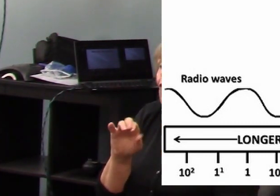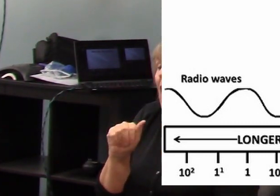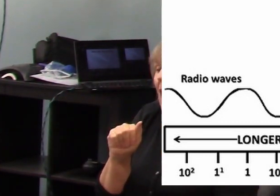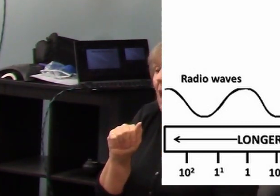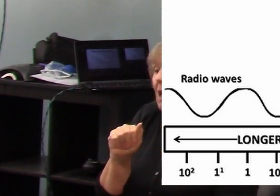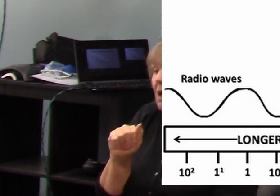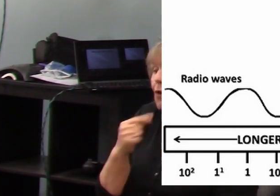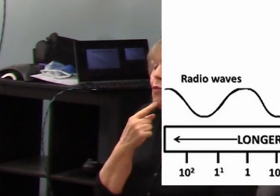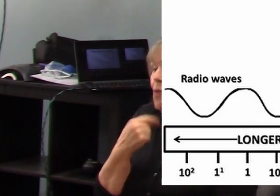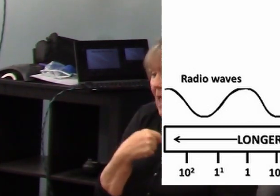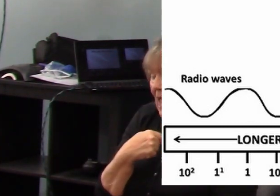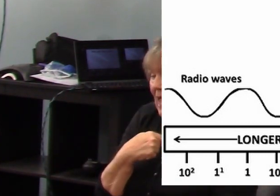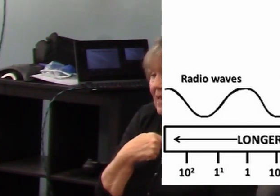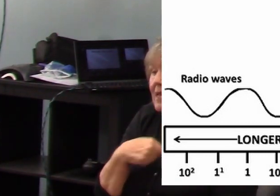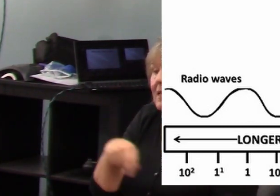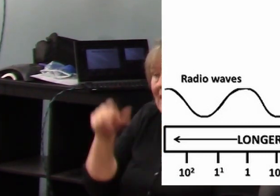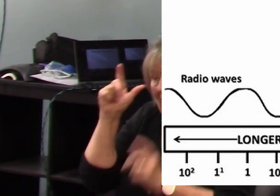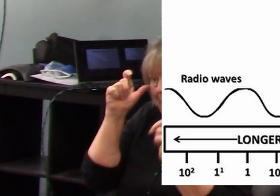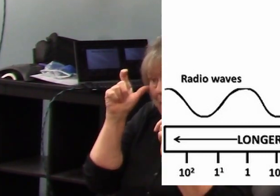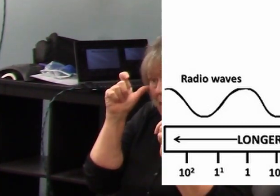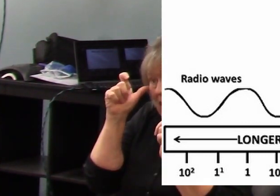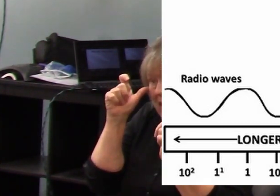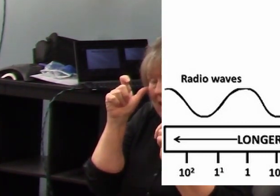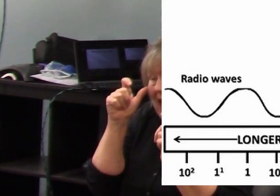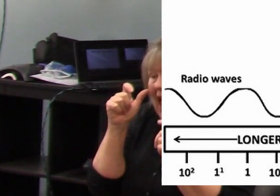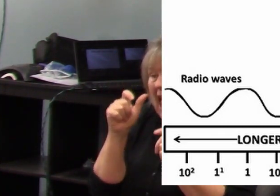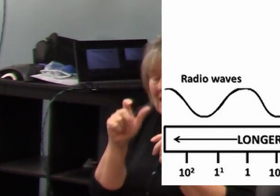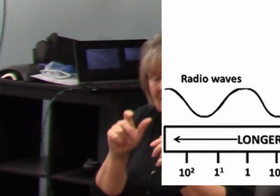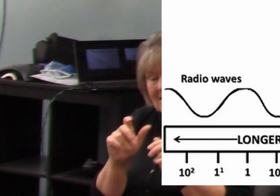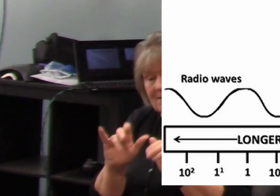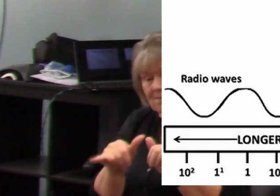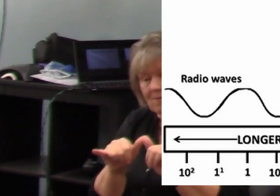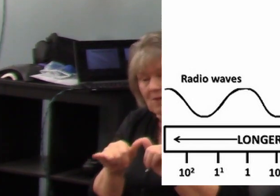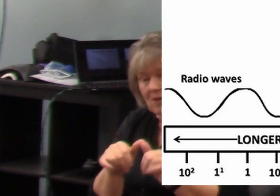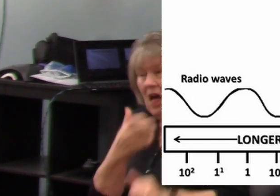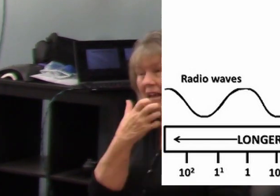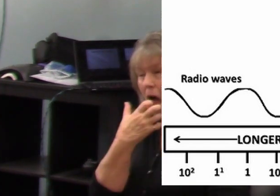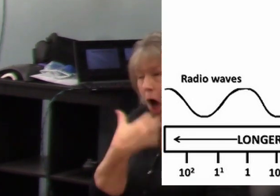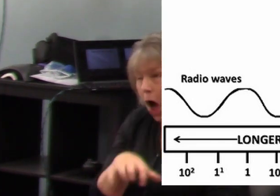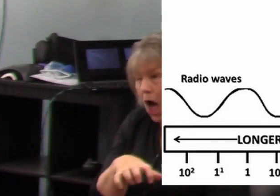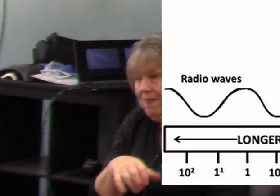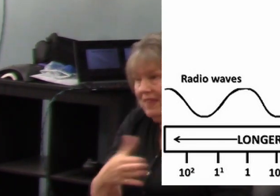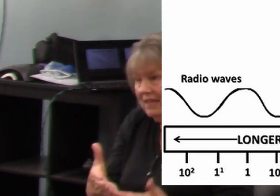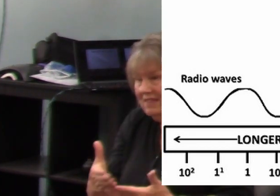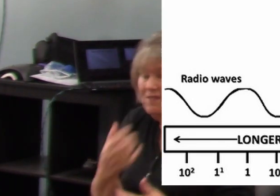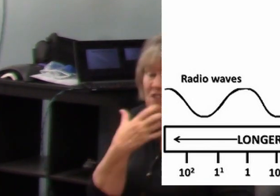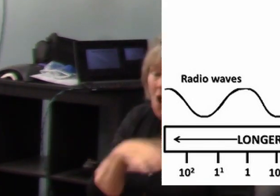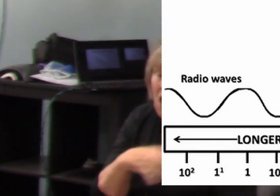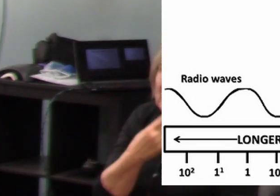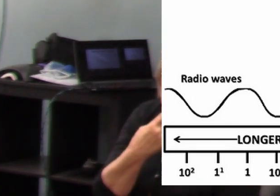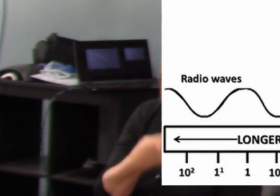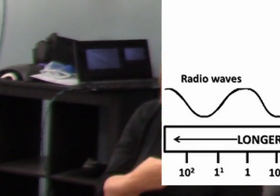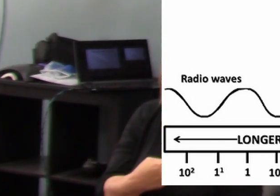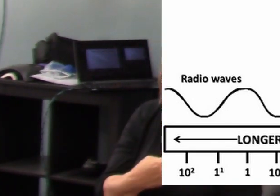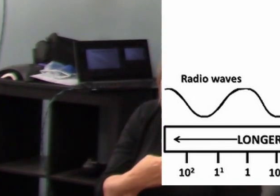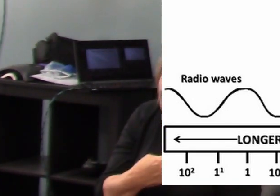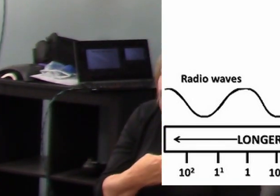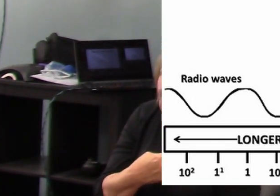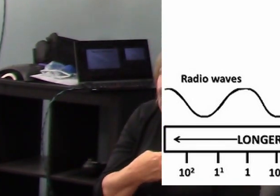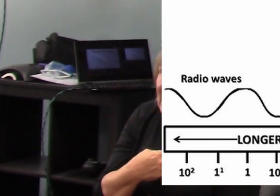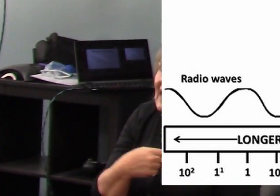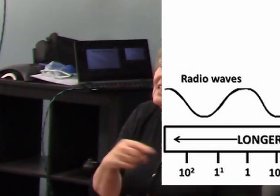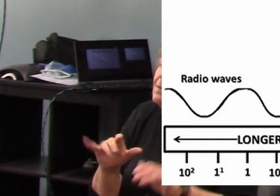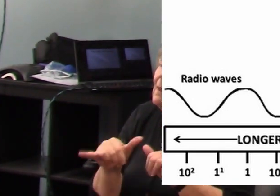It's measuring the heat of different objects, where something's really colored red when it's hot and things like that. What that's measuring is the light waves